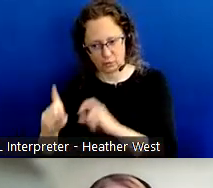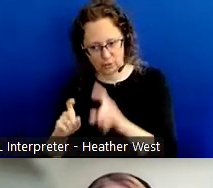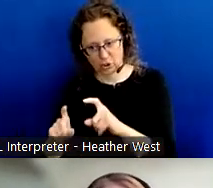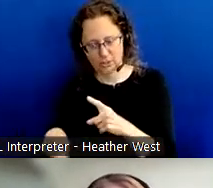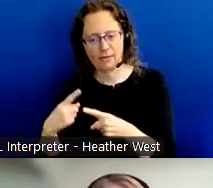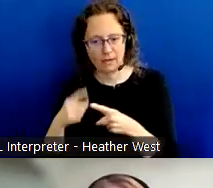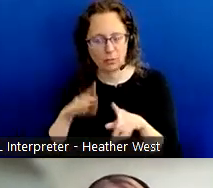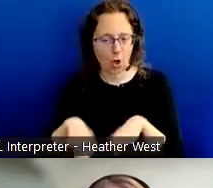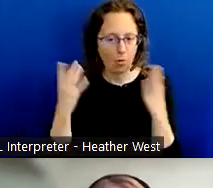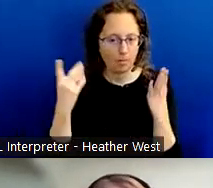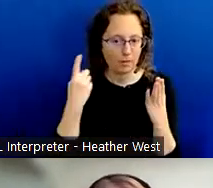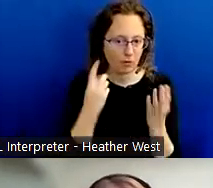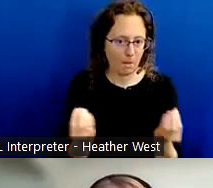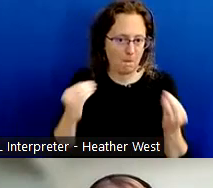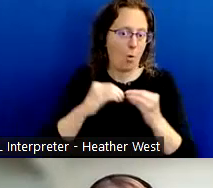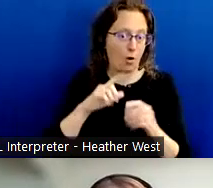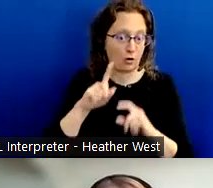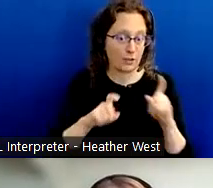questions.